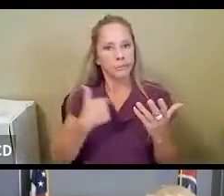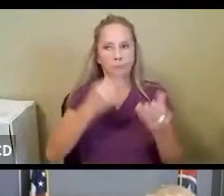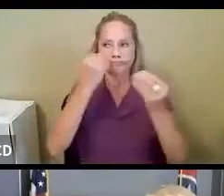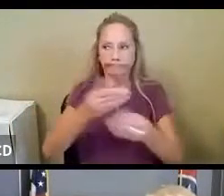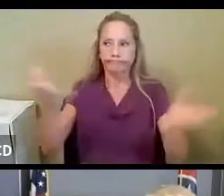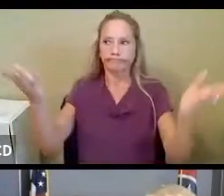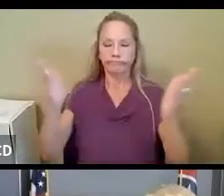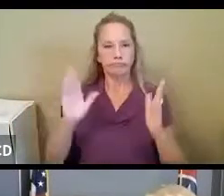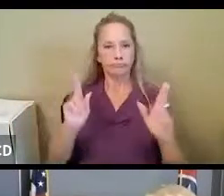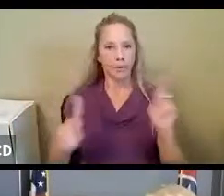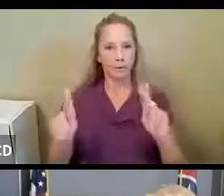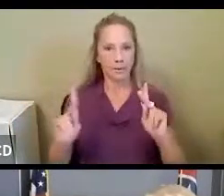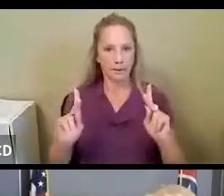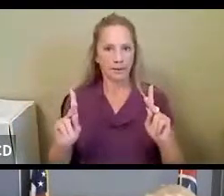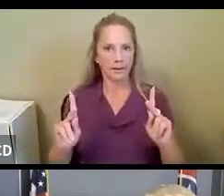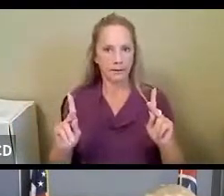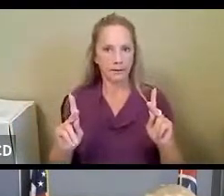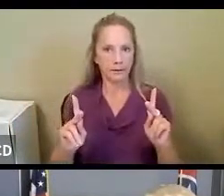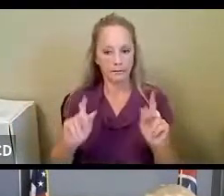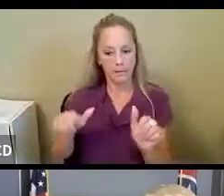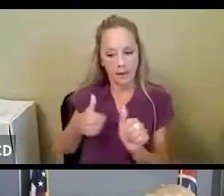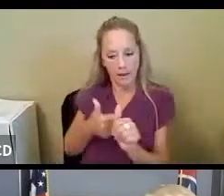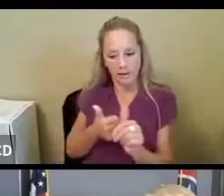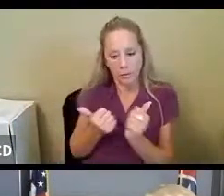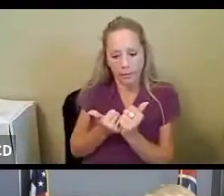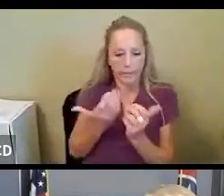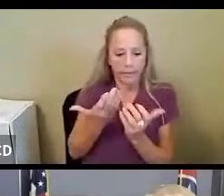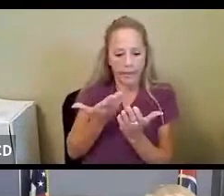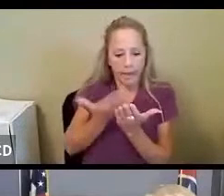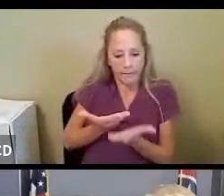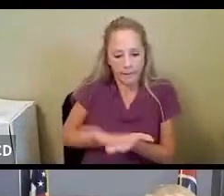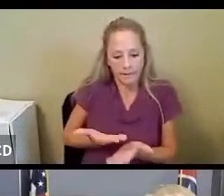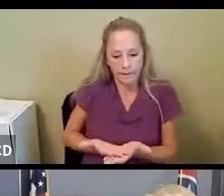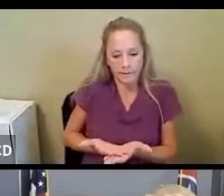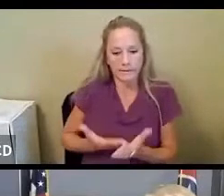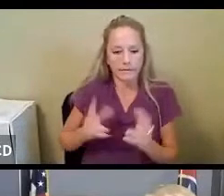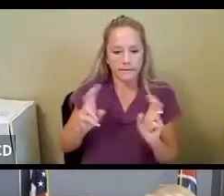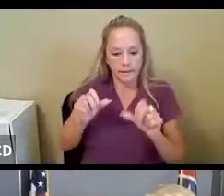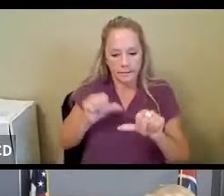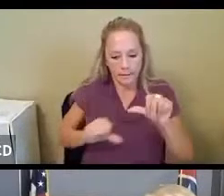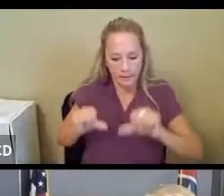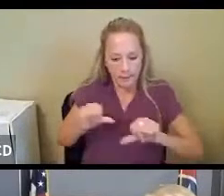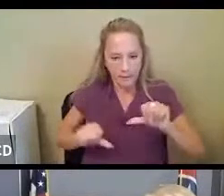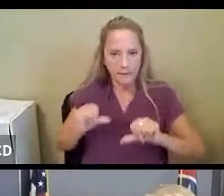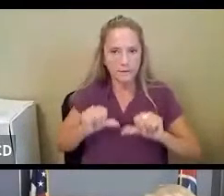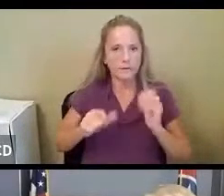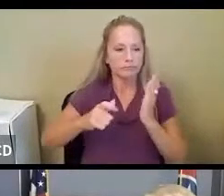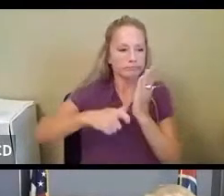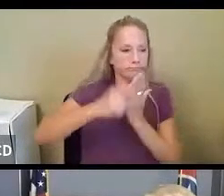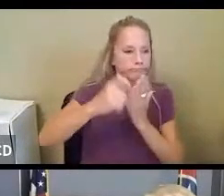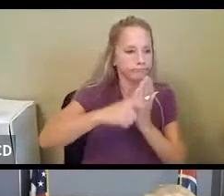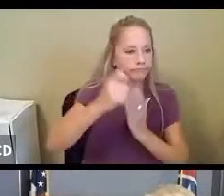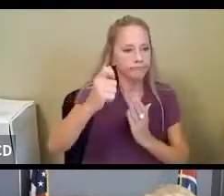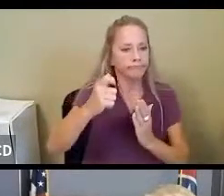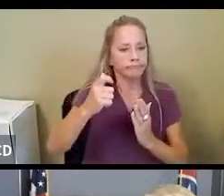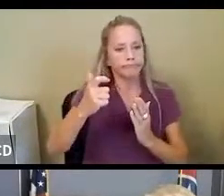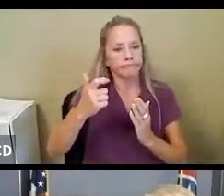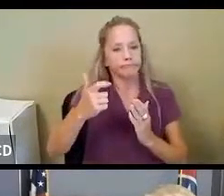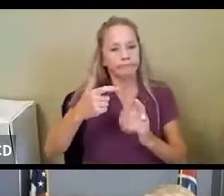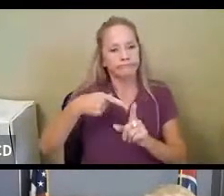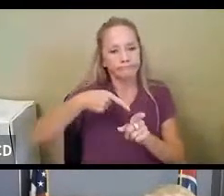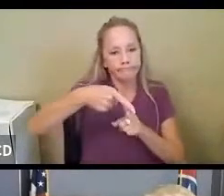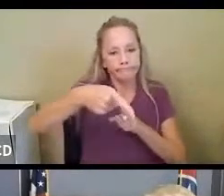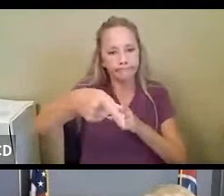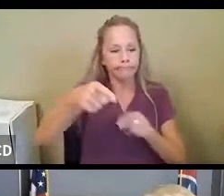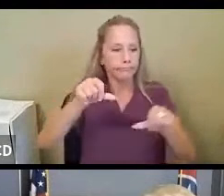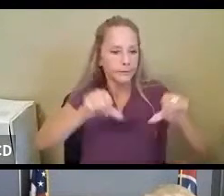available information, our highest level of evidence, journals that have the highest impact factor, all that sort of stuff, to kind of